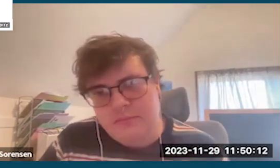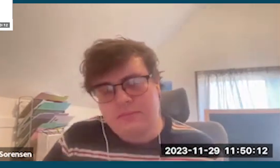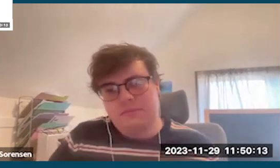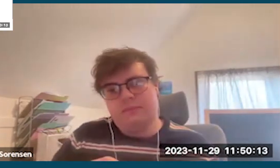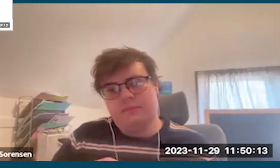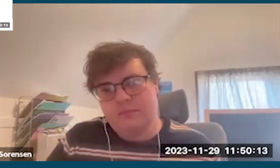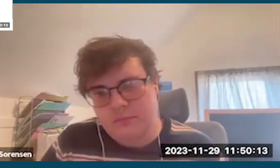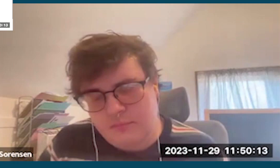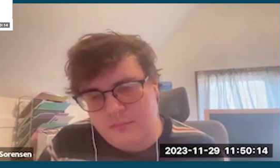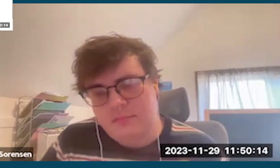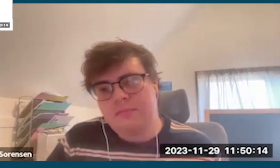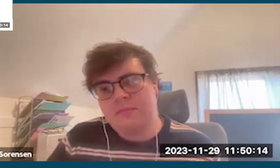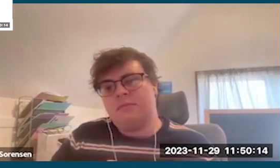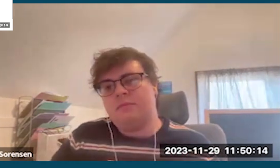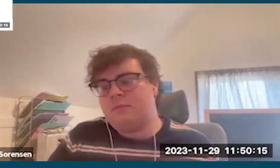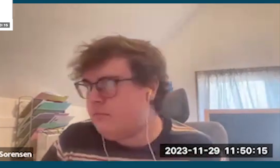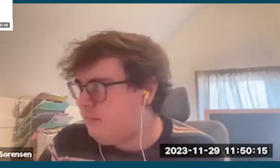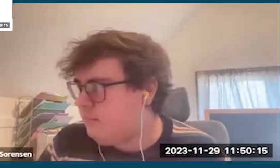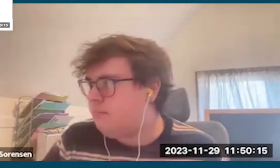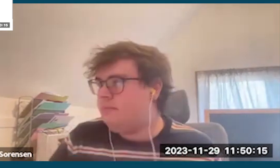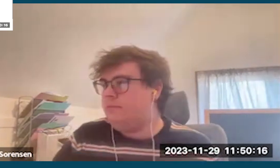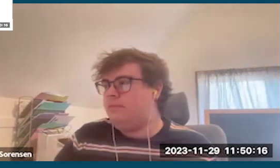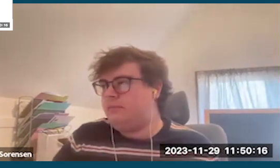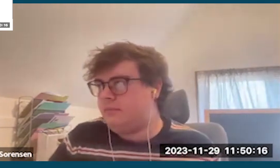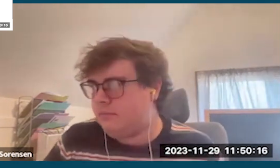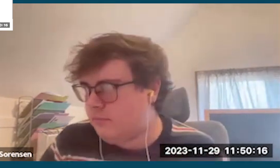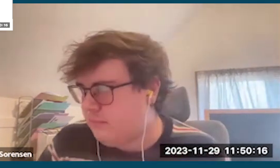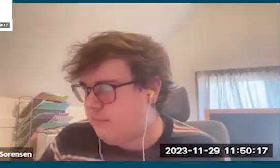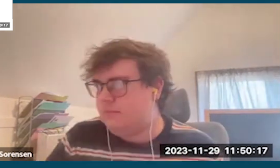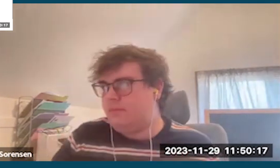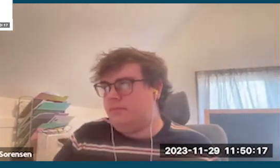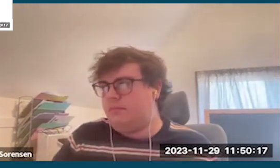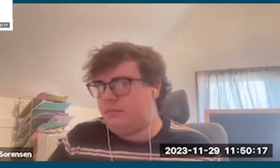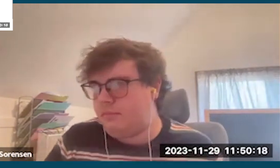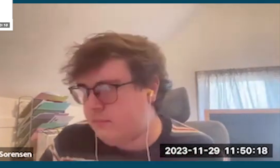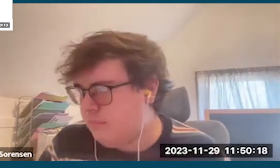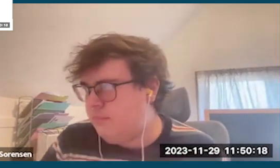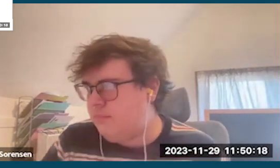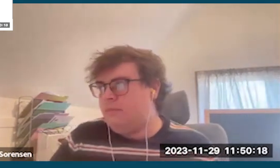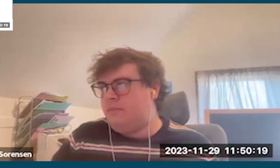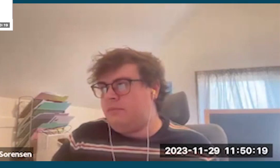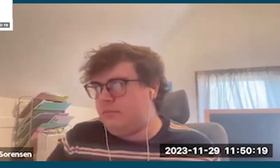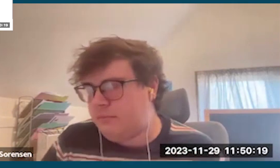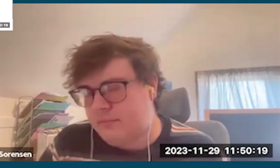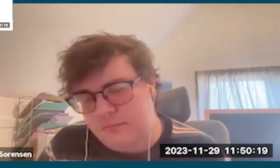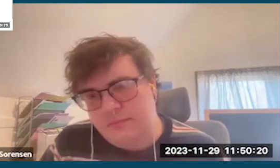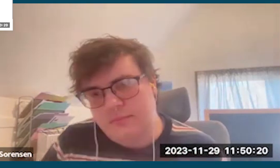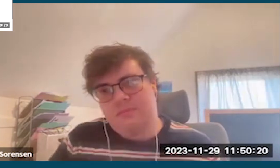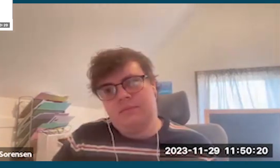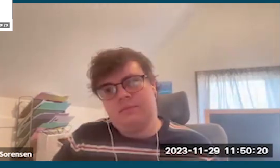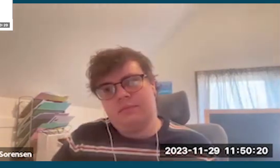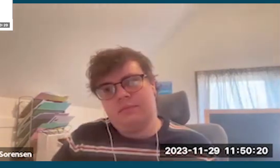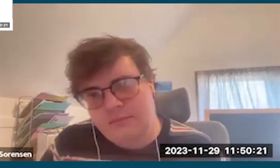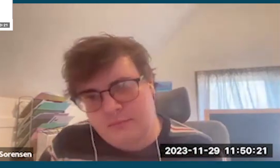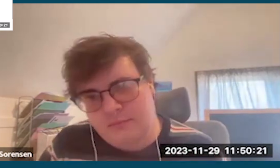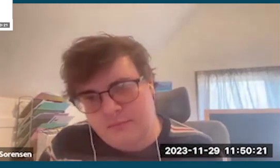I showed up for the consultation and the surgeon sees me and immediately starts questioning me, asking me who in my life had given me